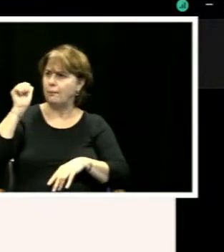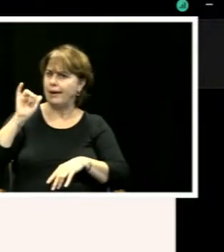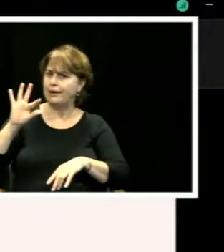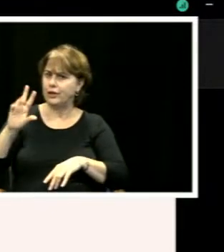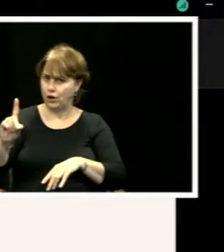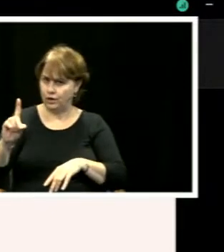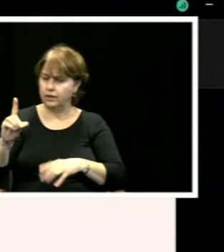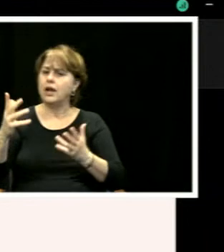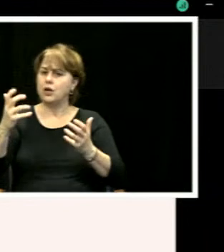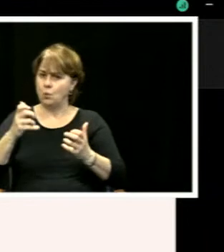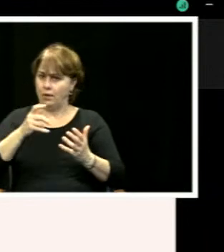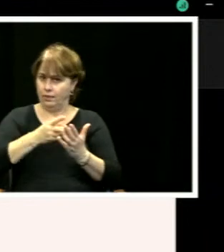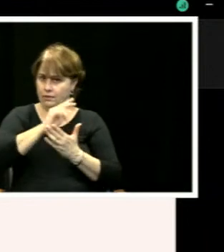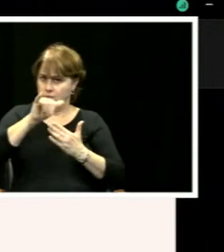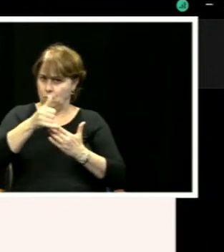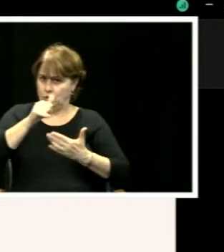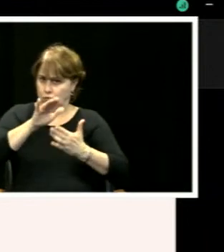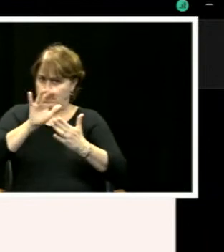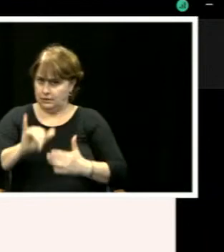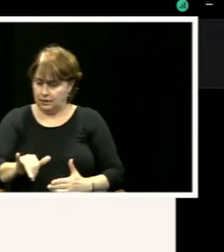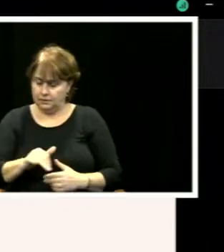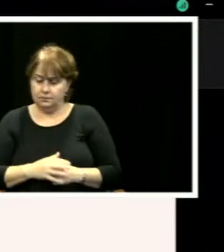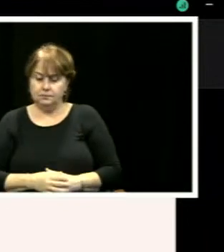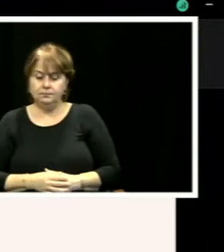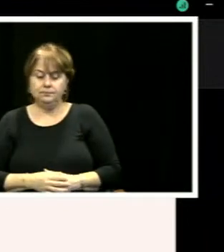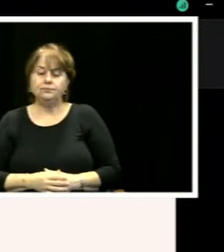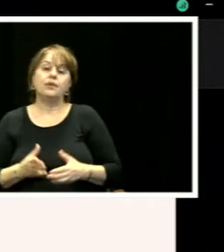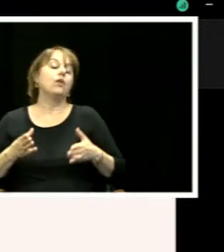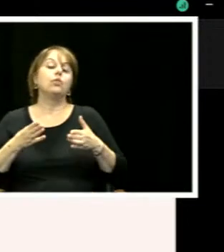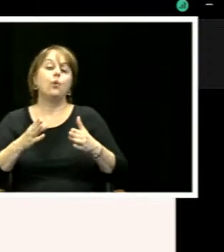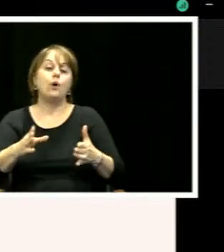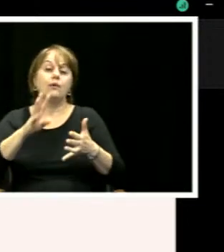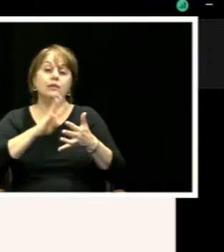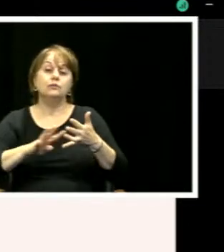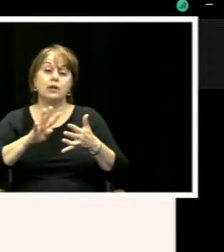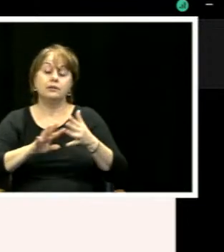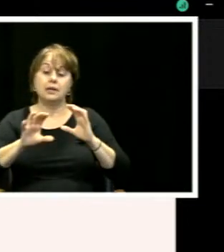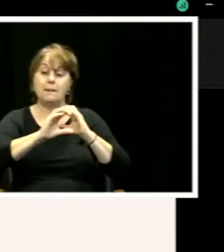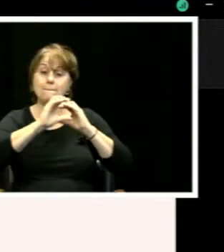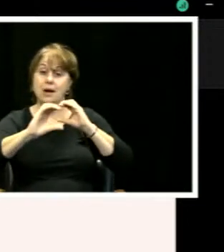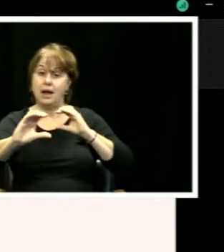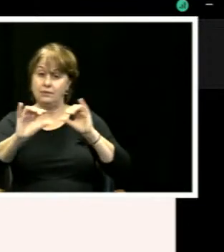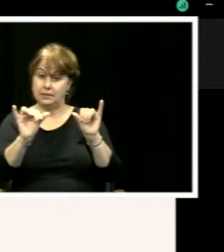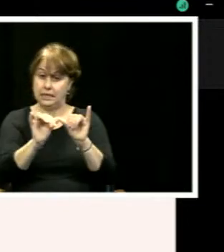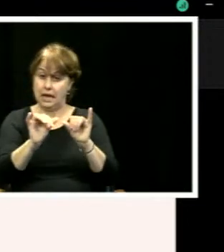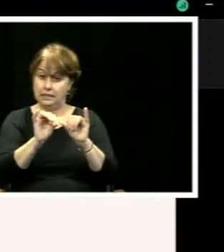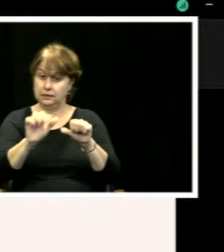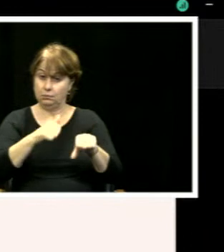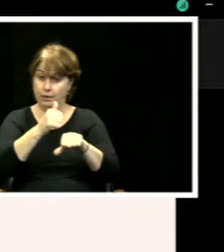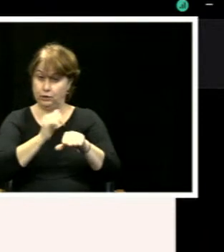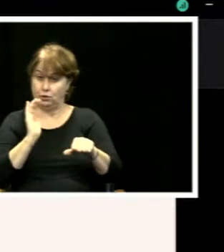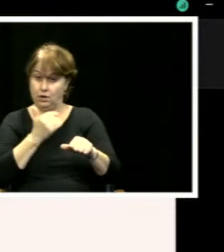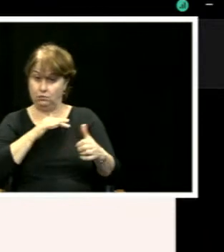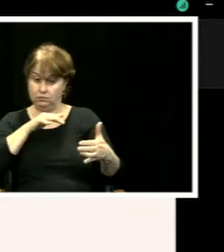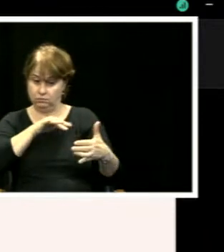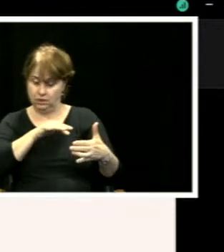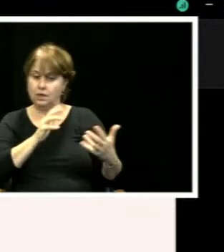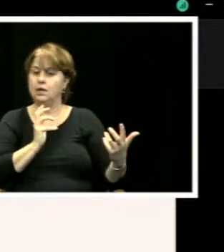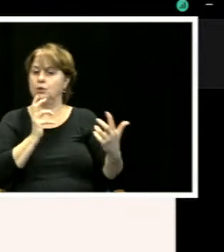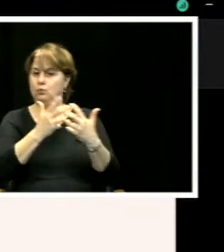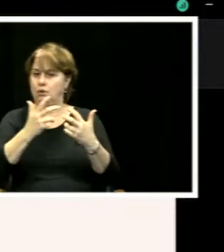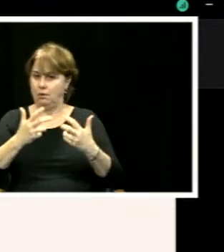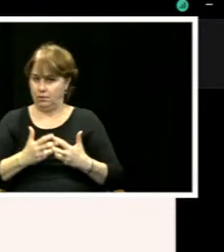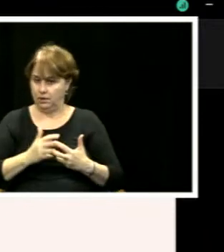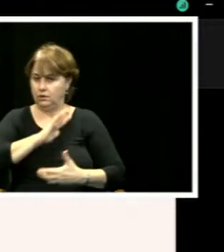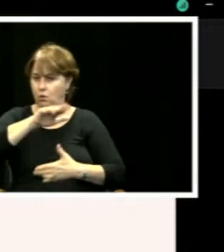by the project as well. The way that the drainage pipes have been sized based on the study is to accommodate all of